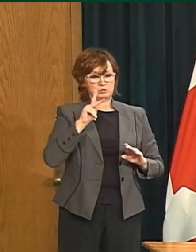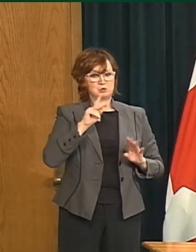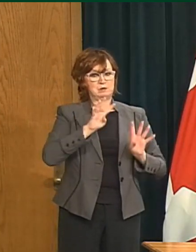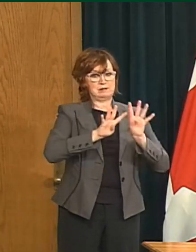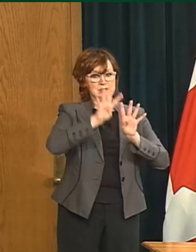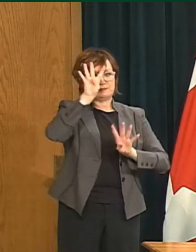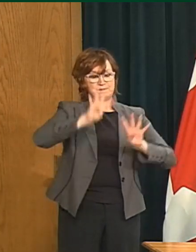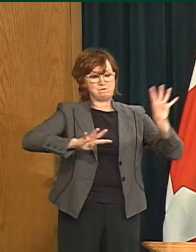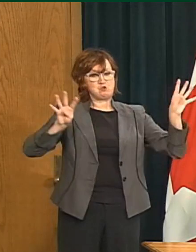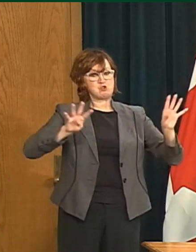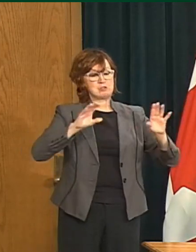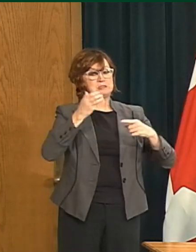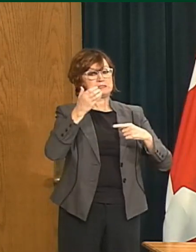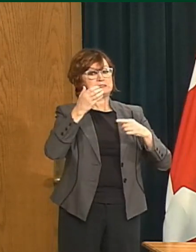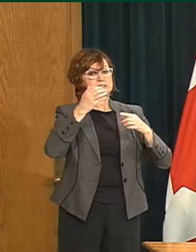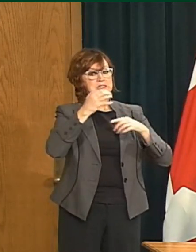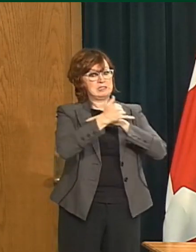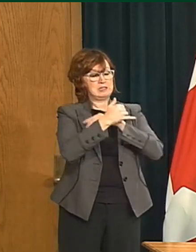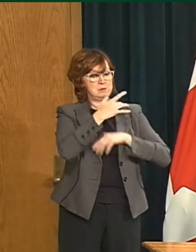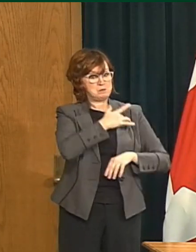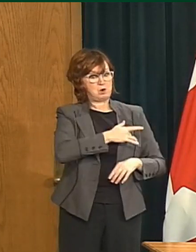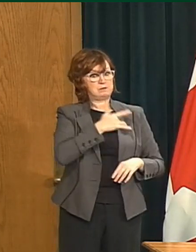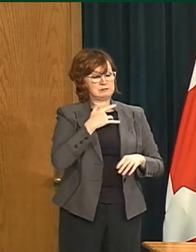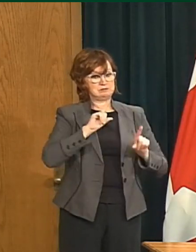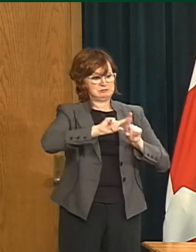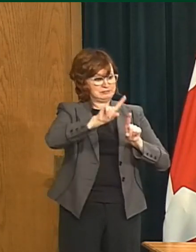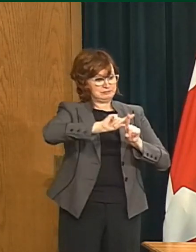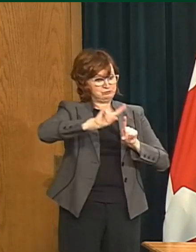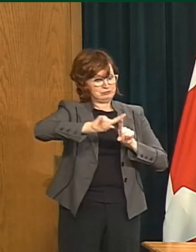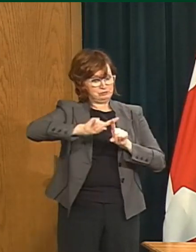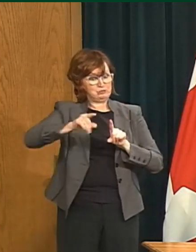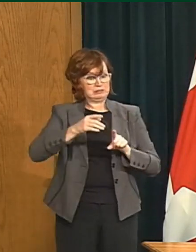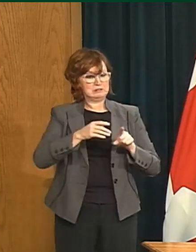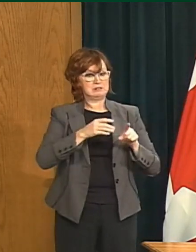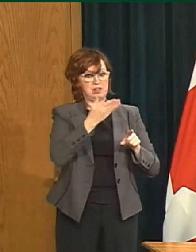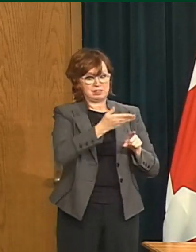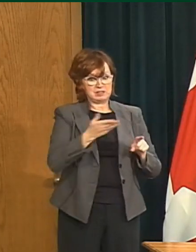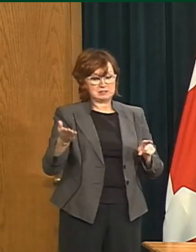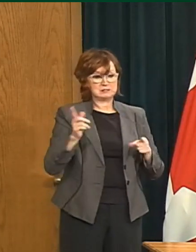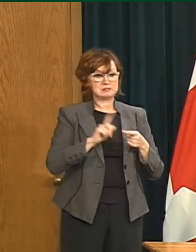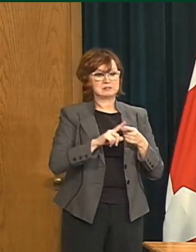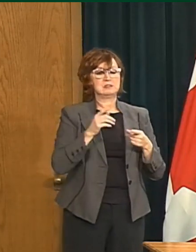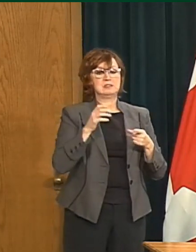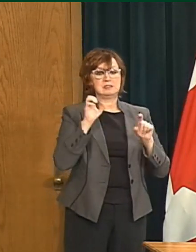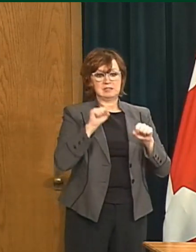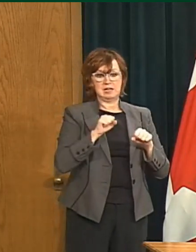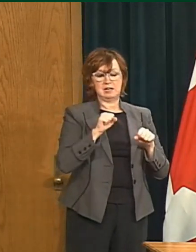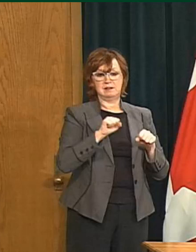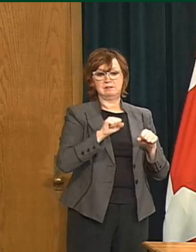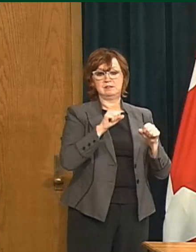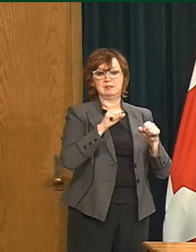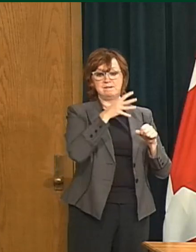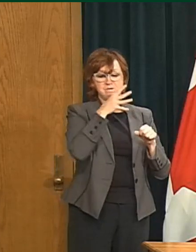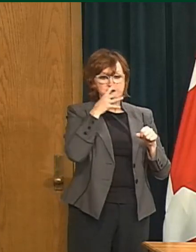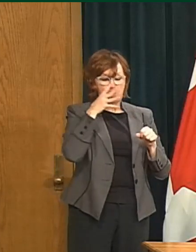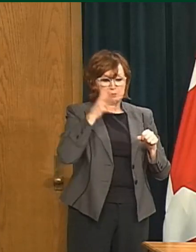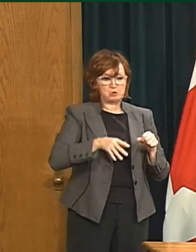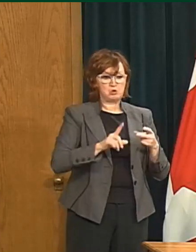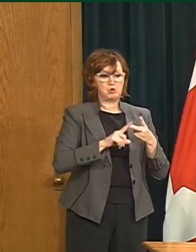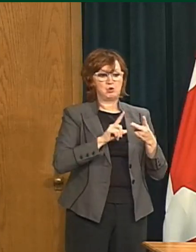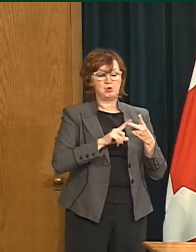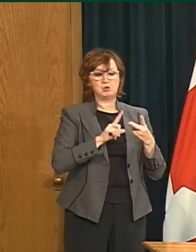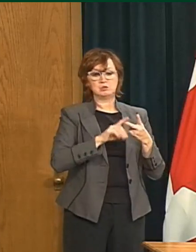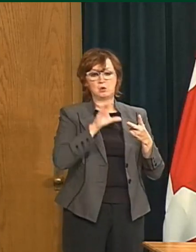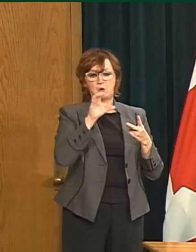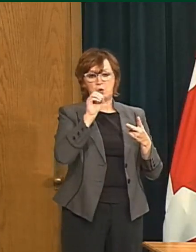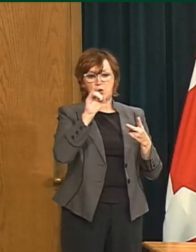like Alberta and like other provinces, most other provinces, reliant on our export wealth. The industries like the